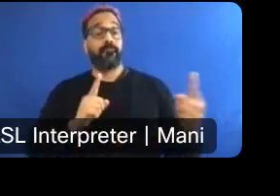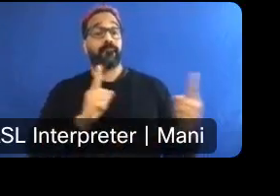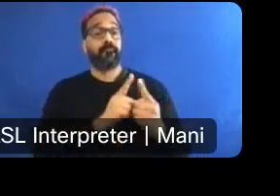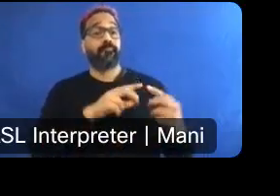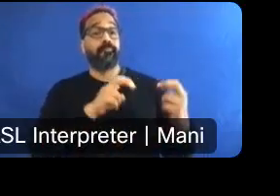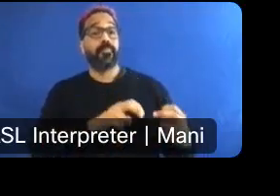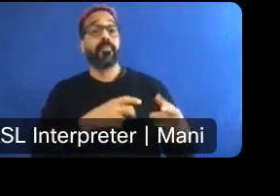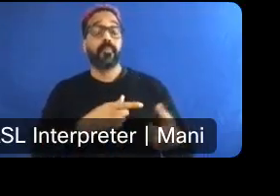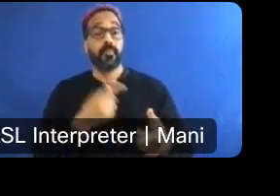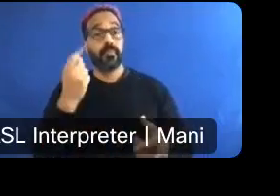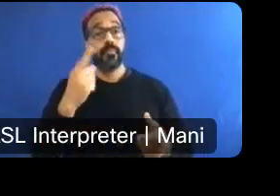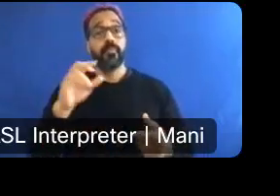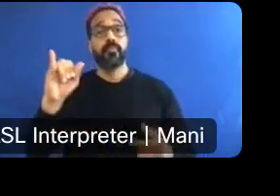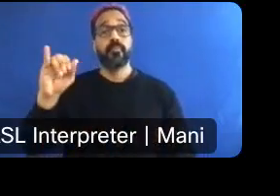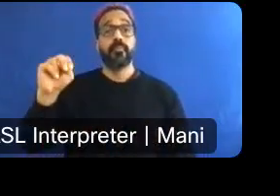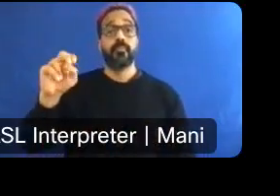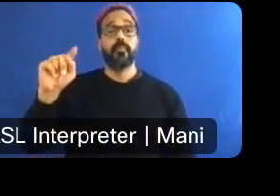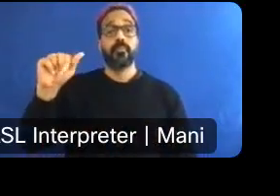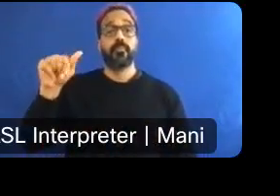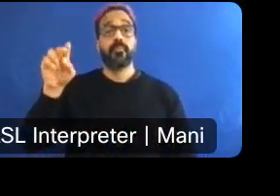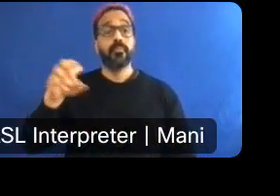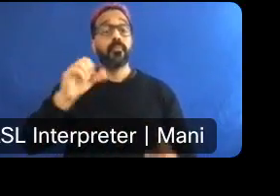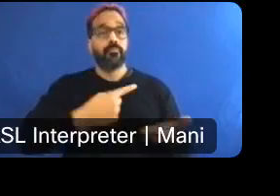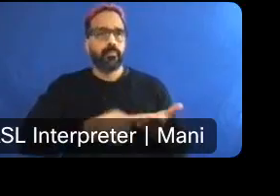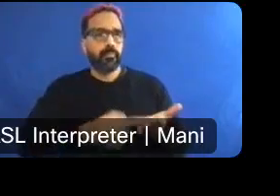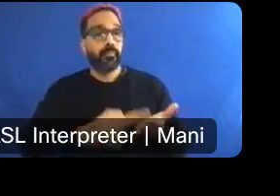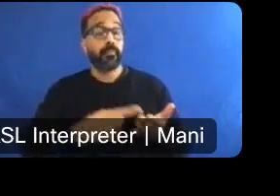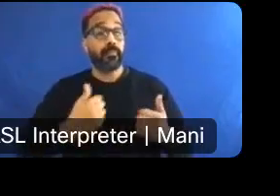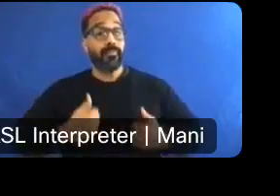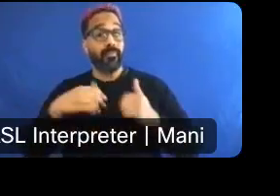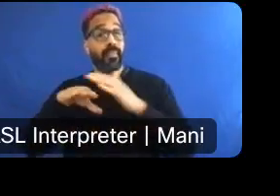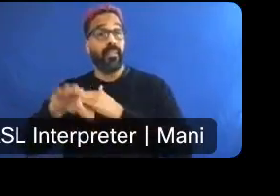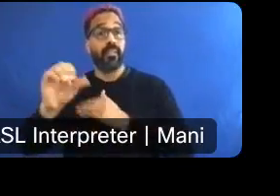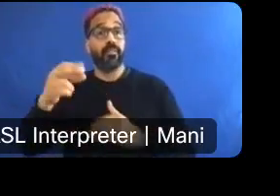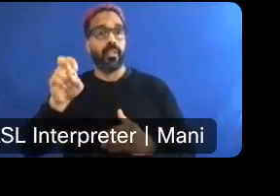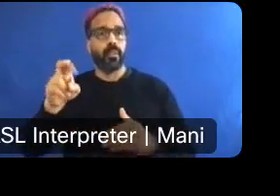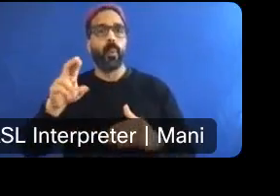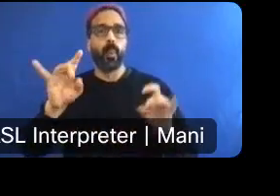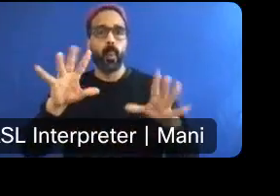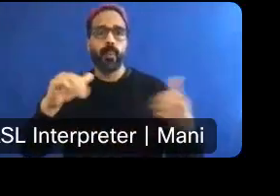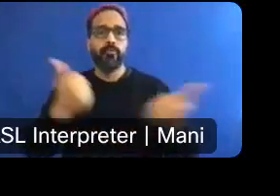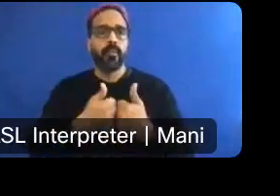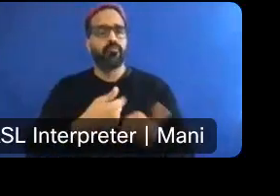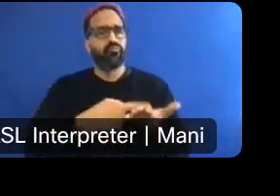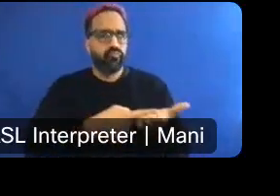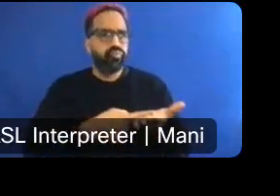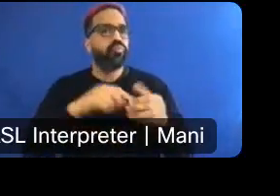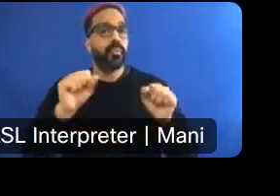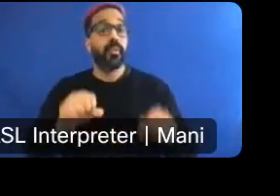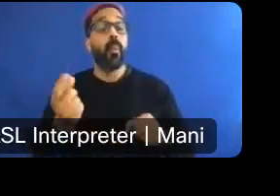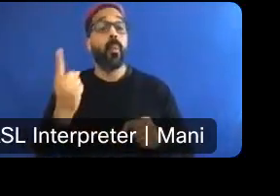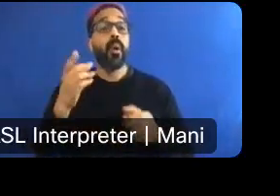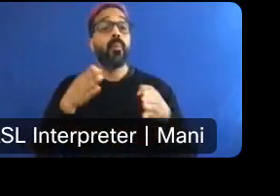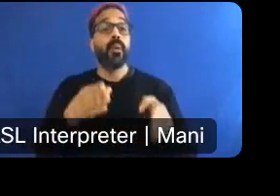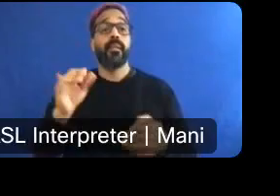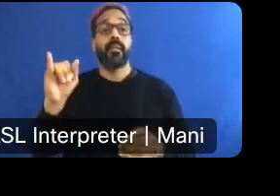person at intake about how shelter living can be challenging. And one way that this can be done is through an intake form